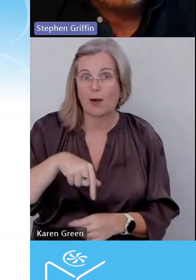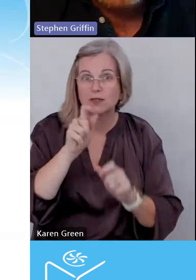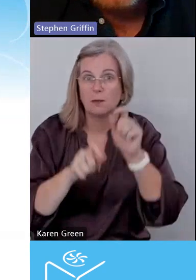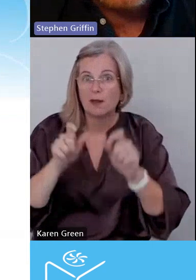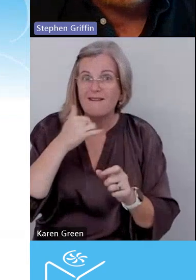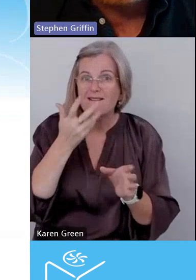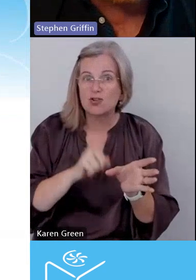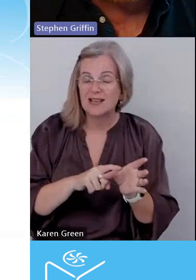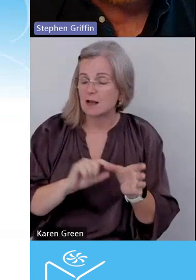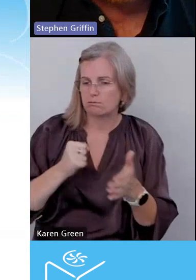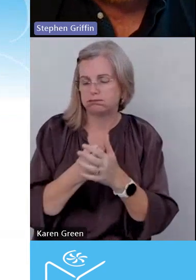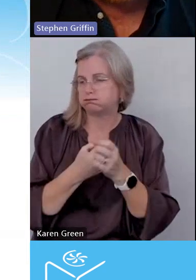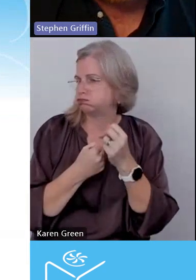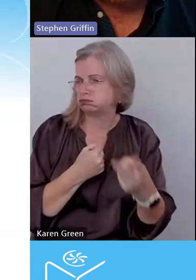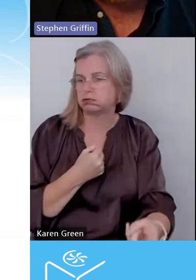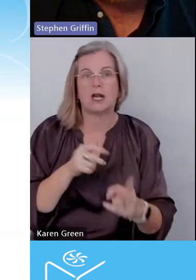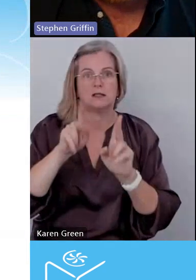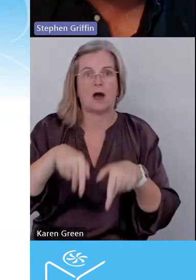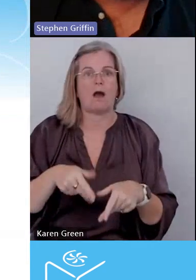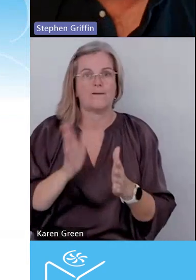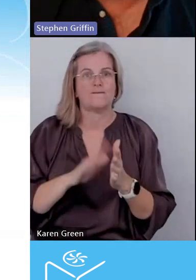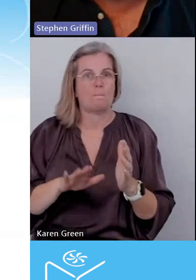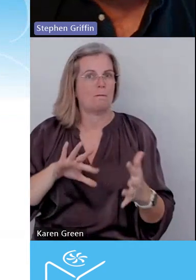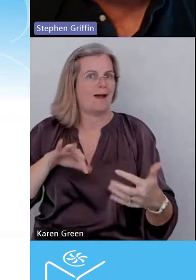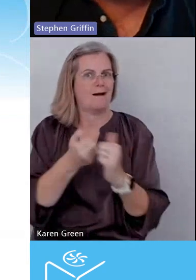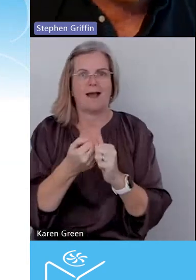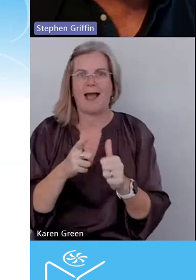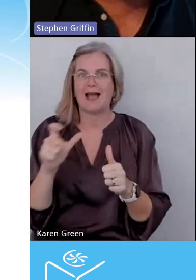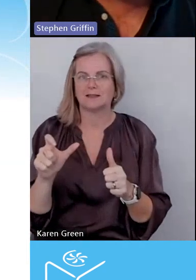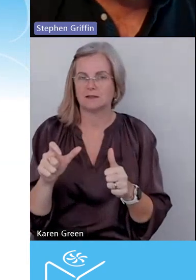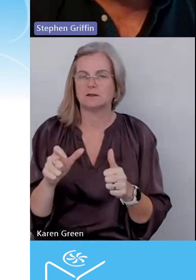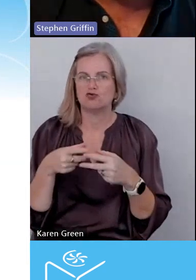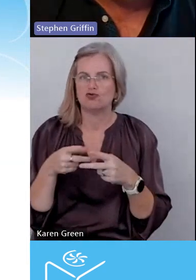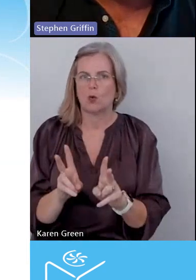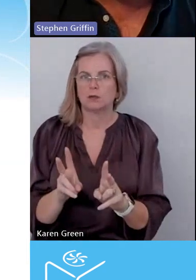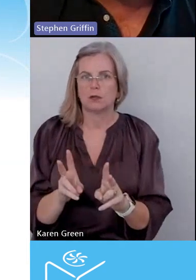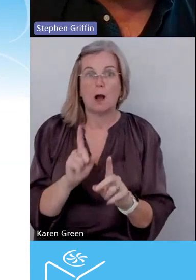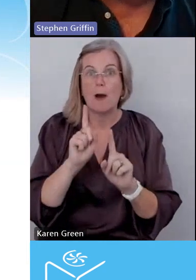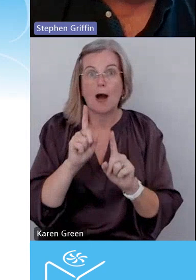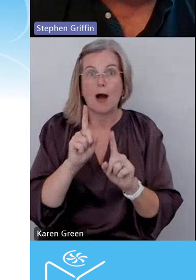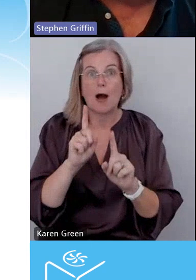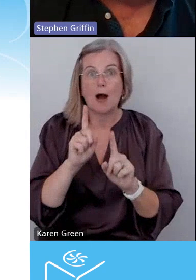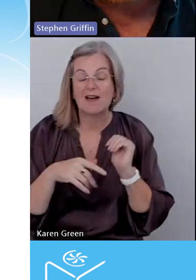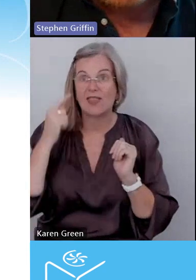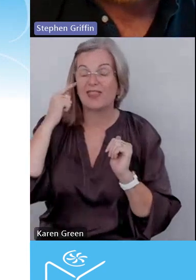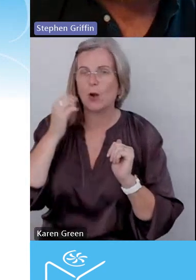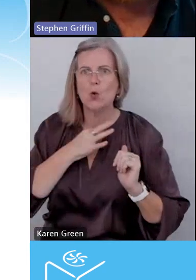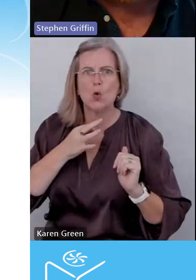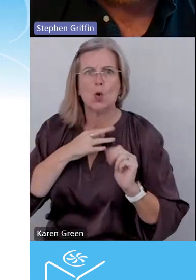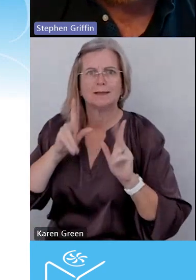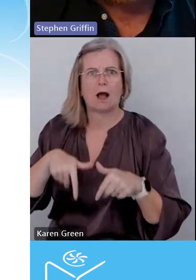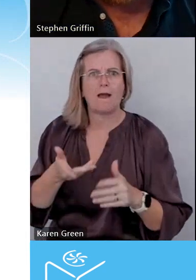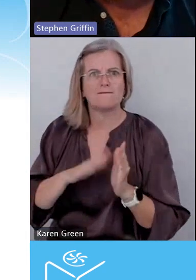course, of recent history. But we don't really bear that in mind when we go about our daily lives. And the reason that we don't have to do